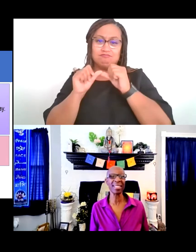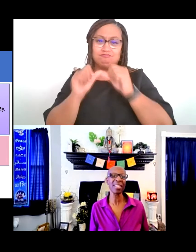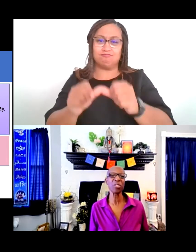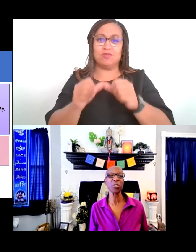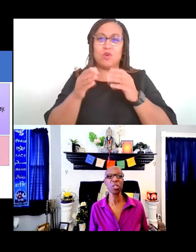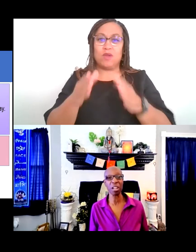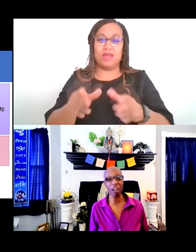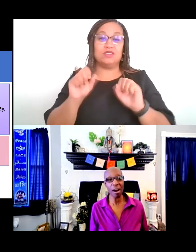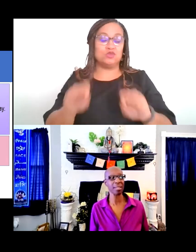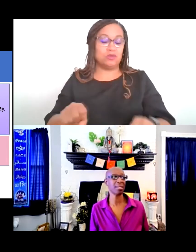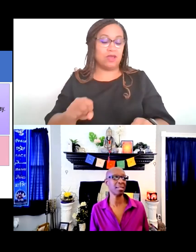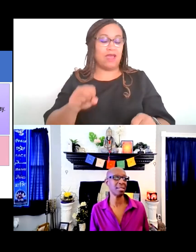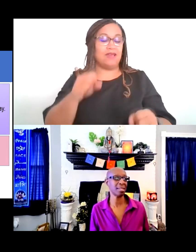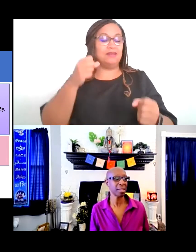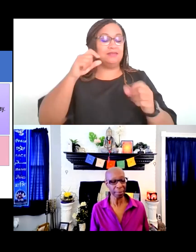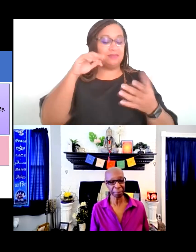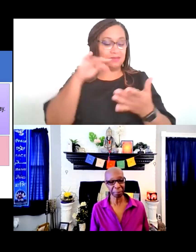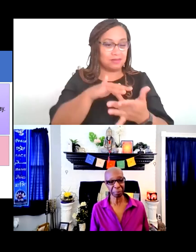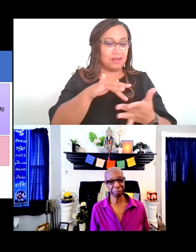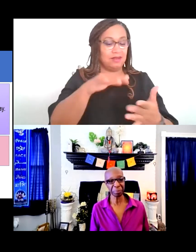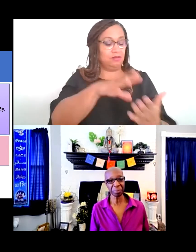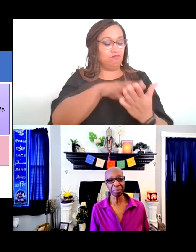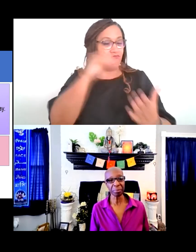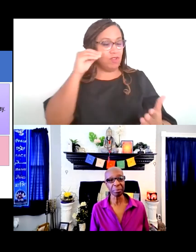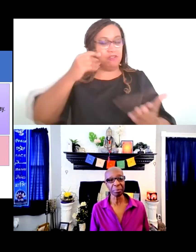and discuss.